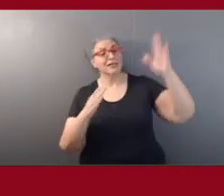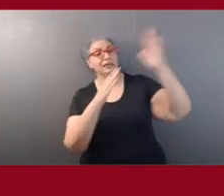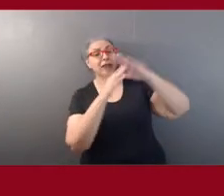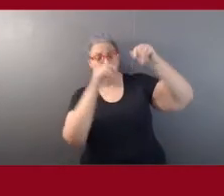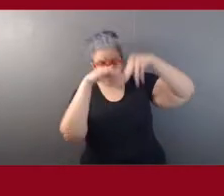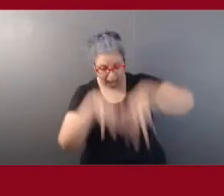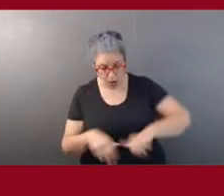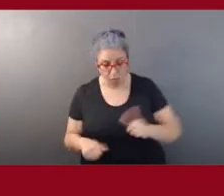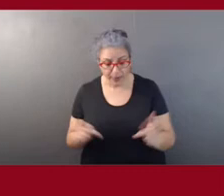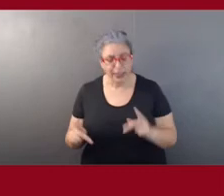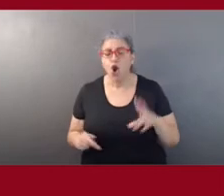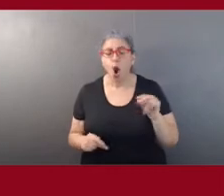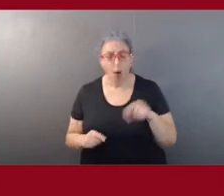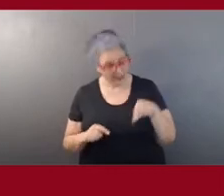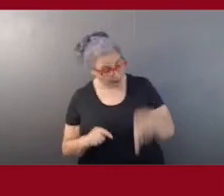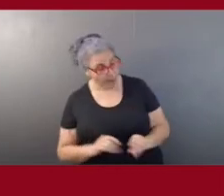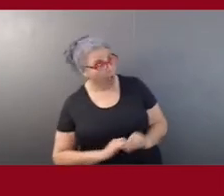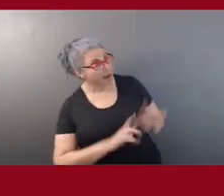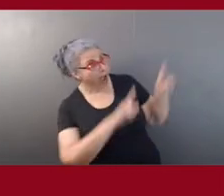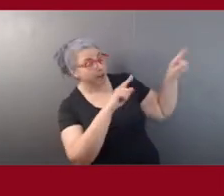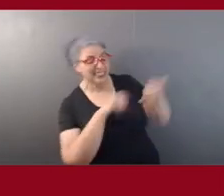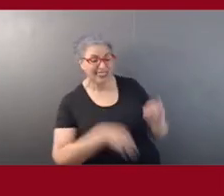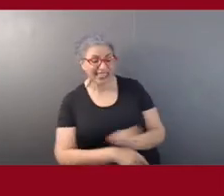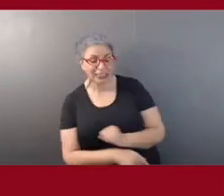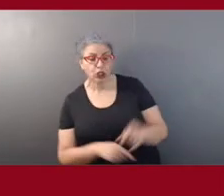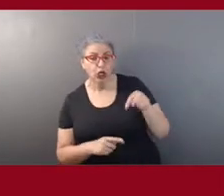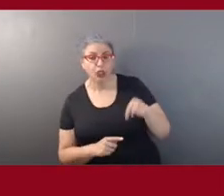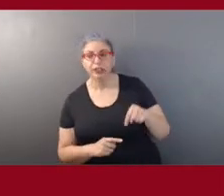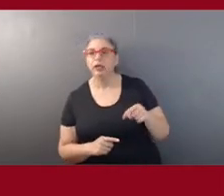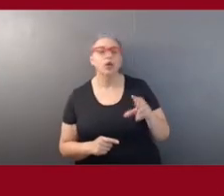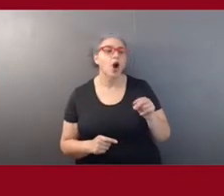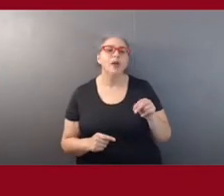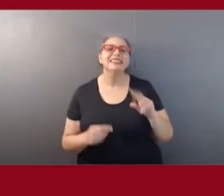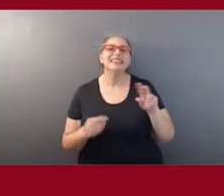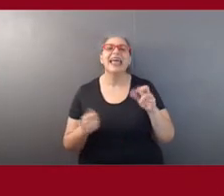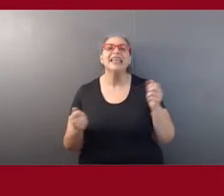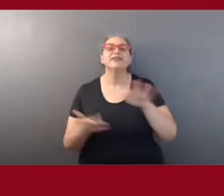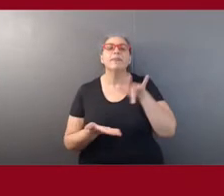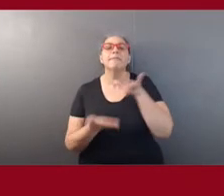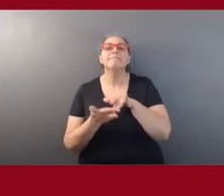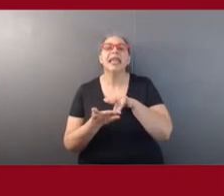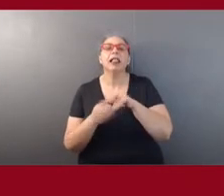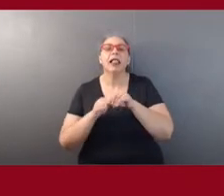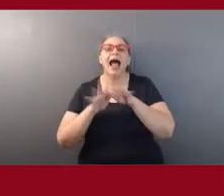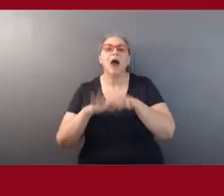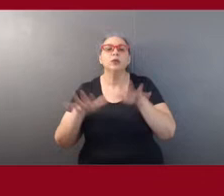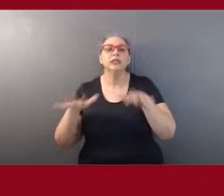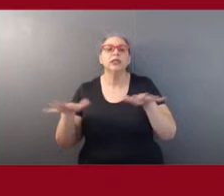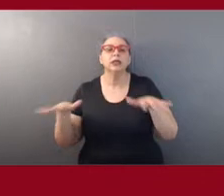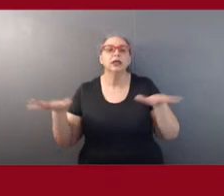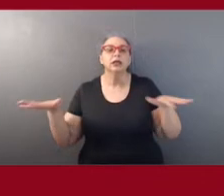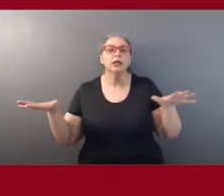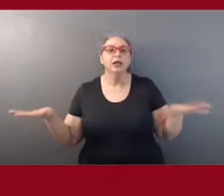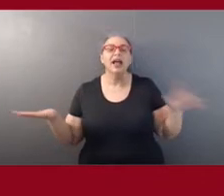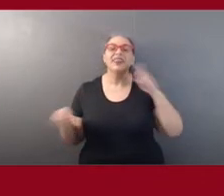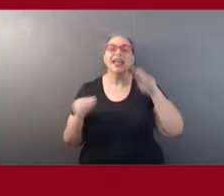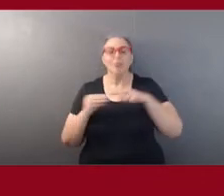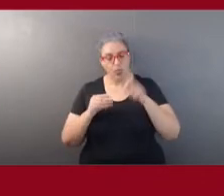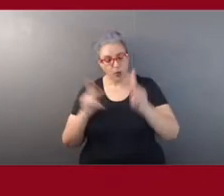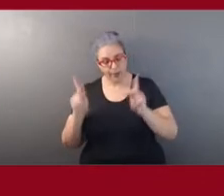it's bottom-up, it's the interns. And I'm like, it's all that. And you know what it is? It's middle out. Like start looking at the people that already exist in